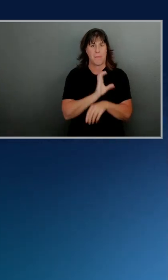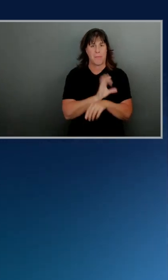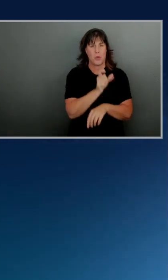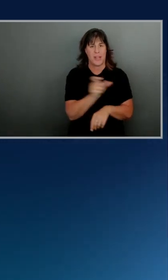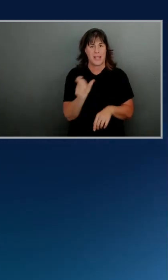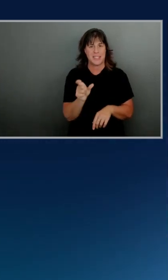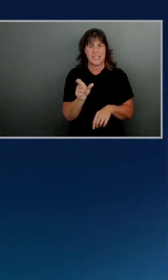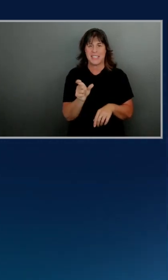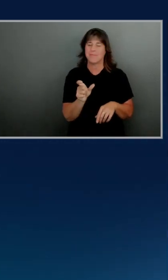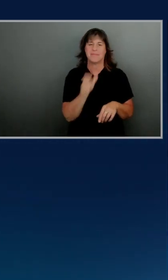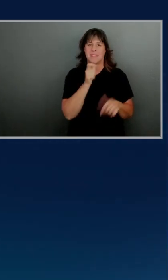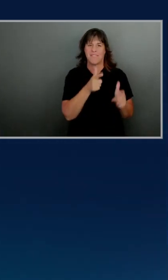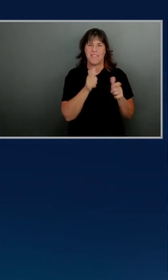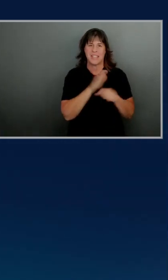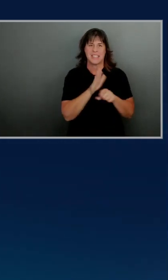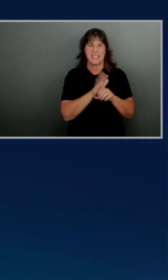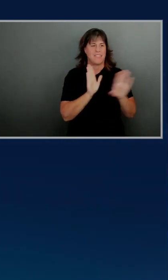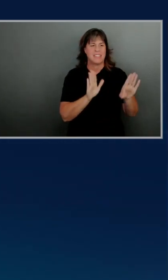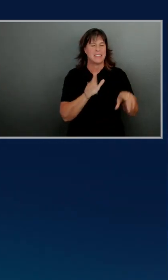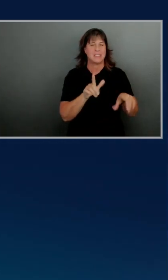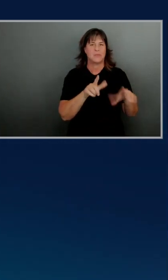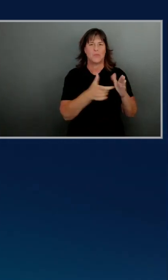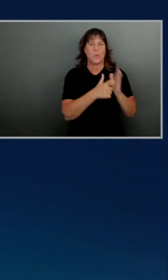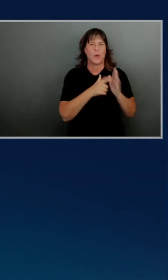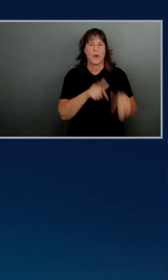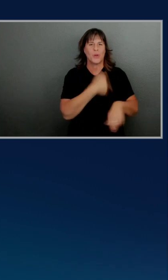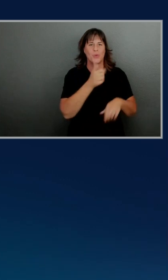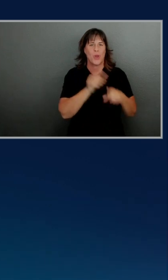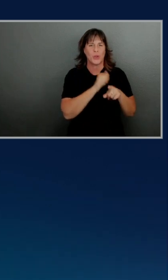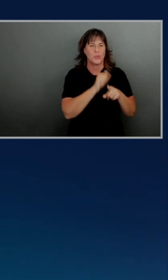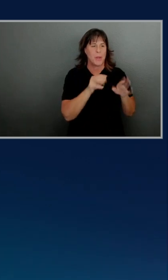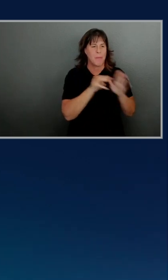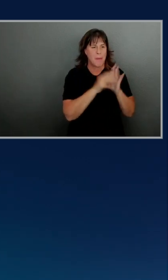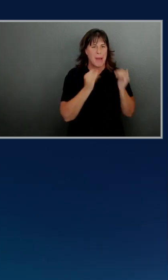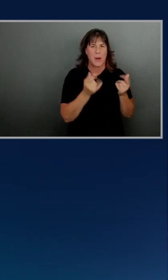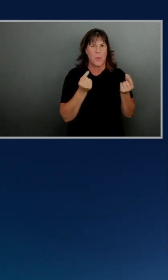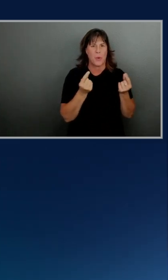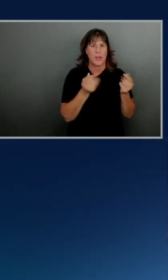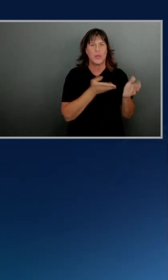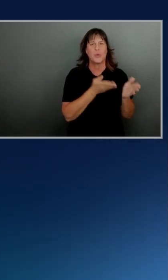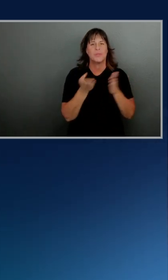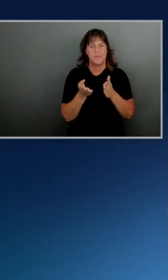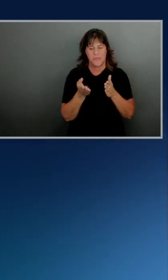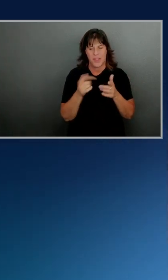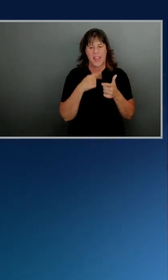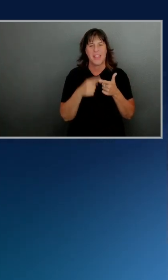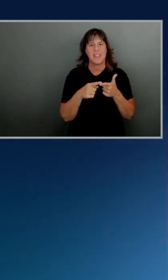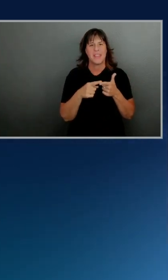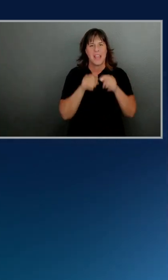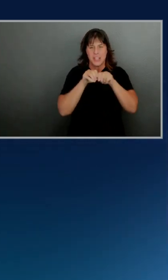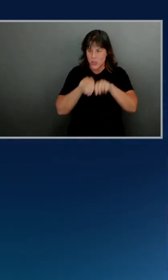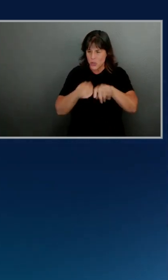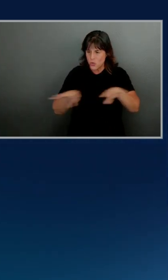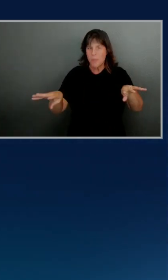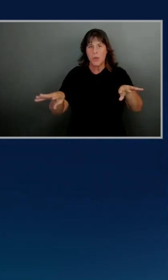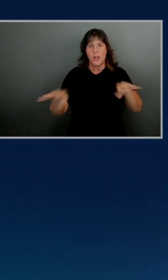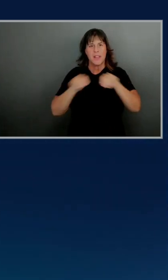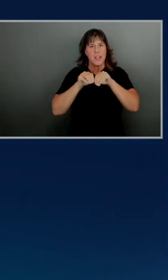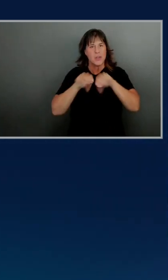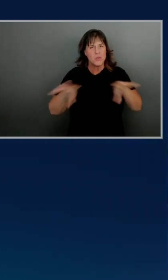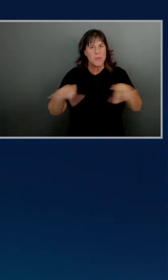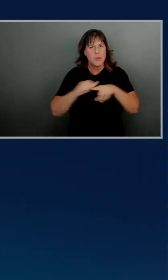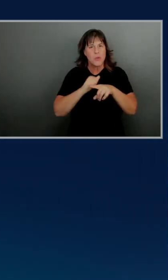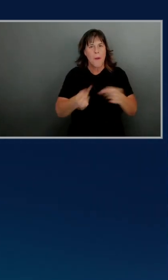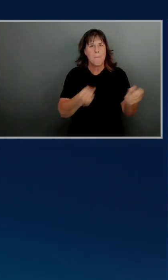be fast enough, right? They say, oh no, it's taking too long to train my model now. What do I do, right? Well, they distribute it. So they distribute the training over